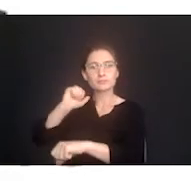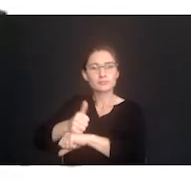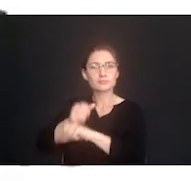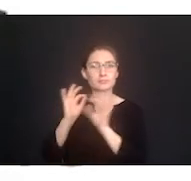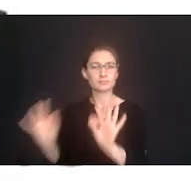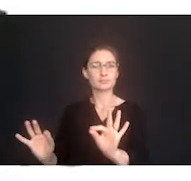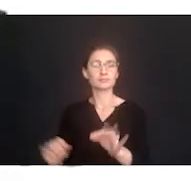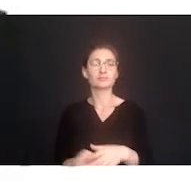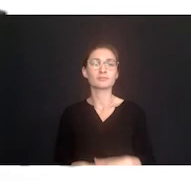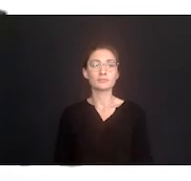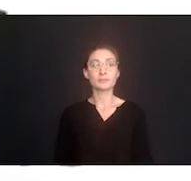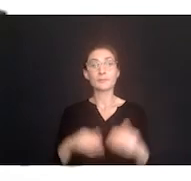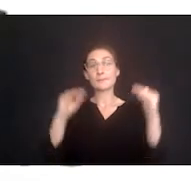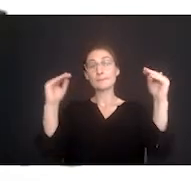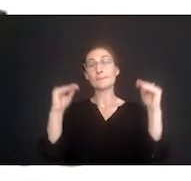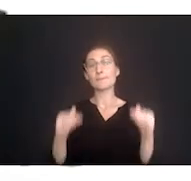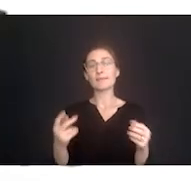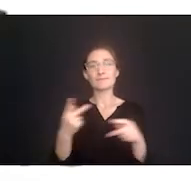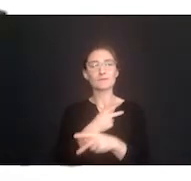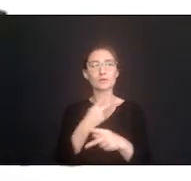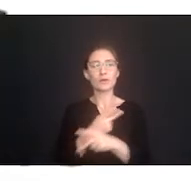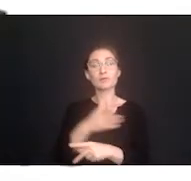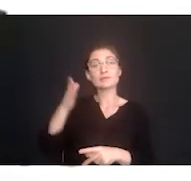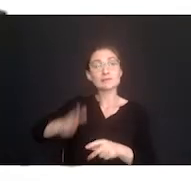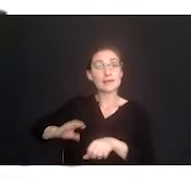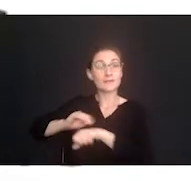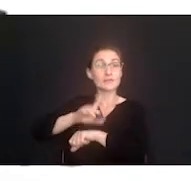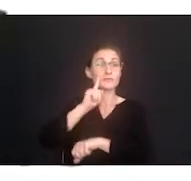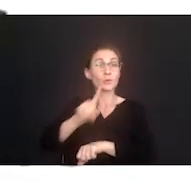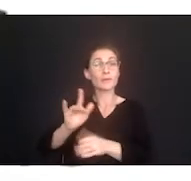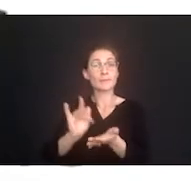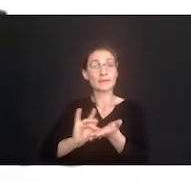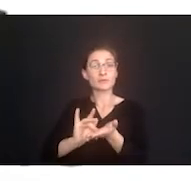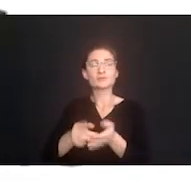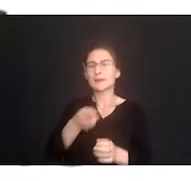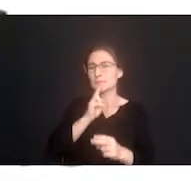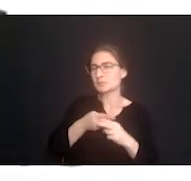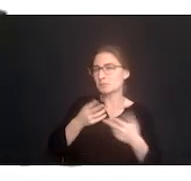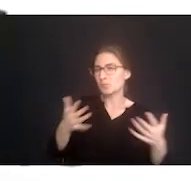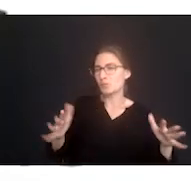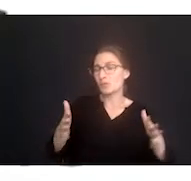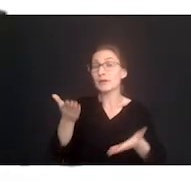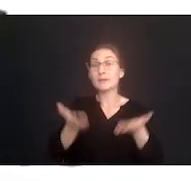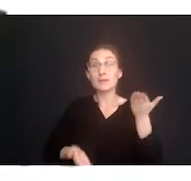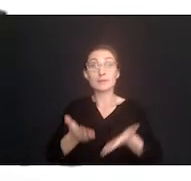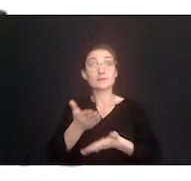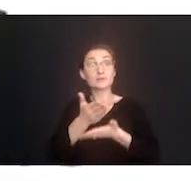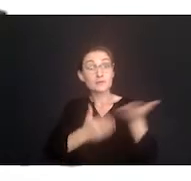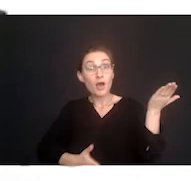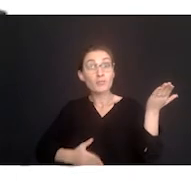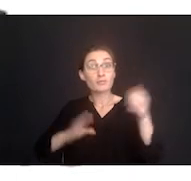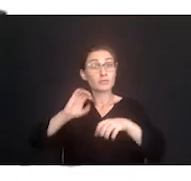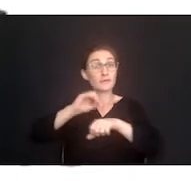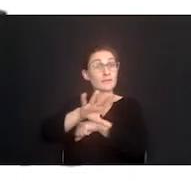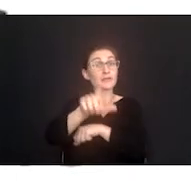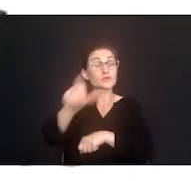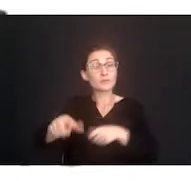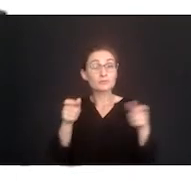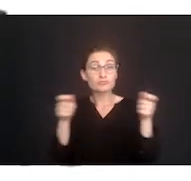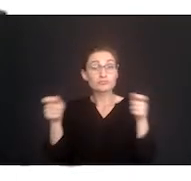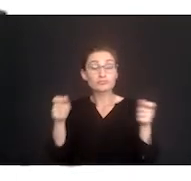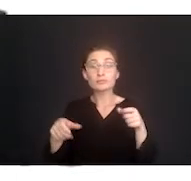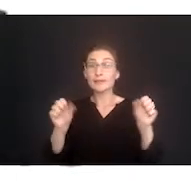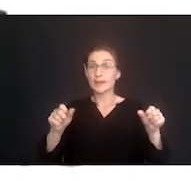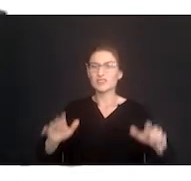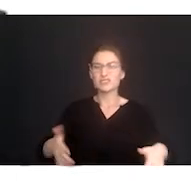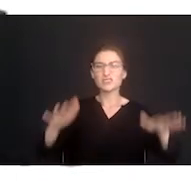them. Dealing with the side effects of some medication. So as we said, with some medication, there may be some side effects that they also have to deal with. It